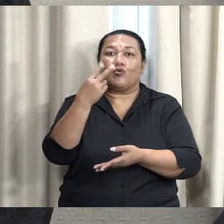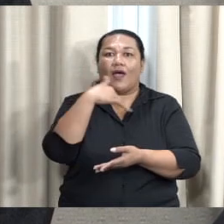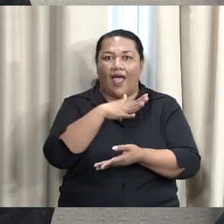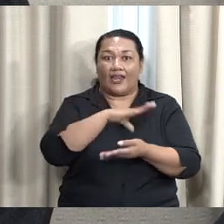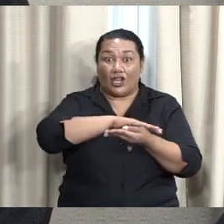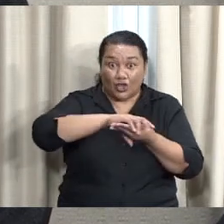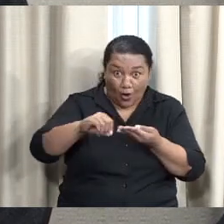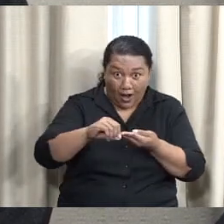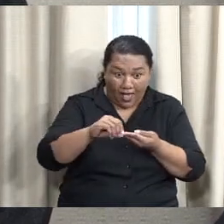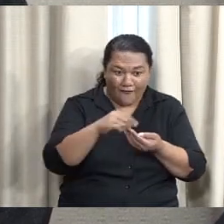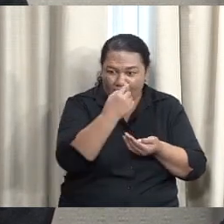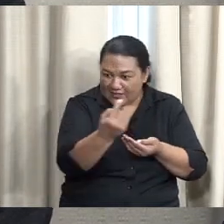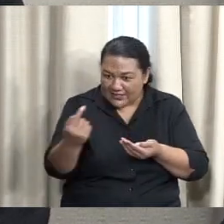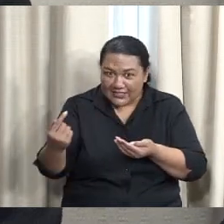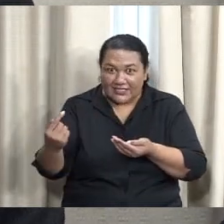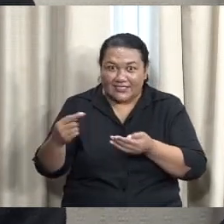child to help purchase